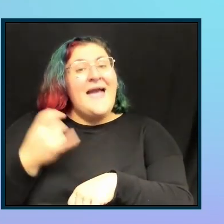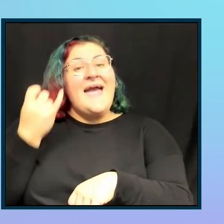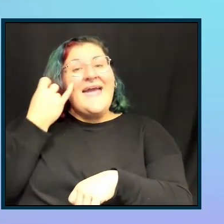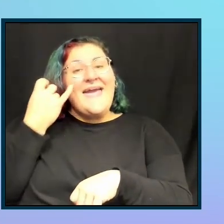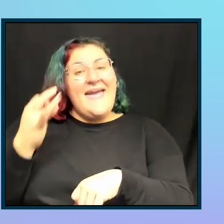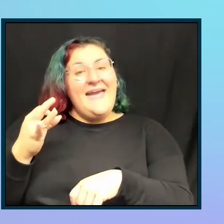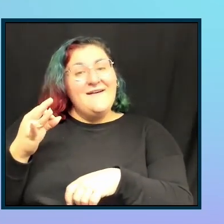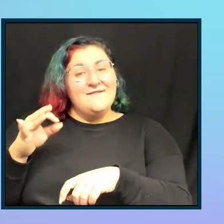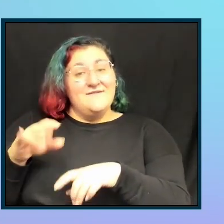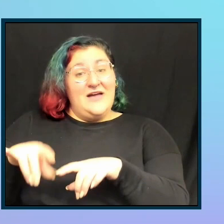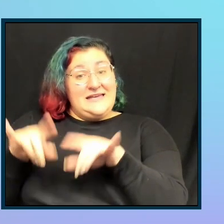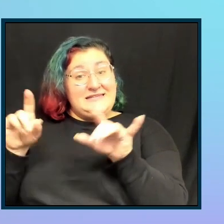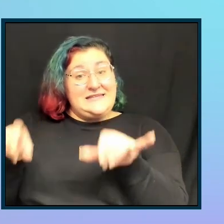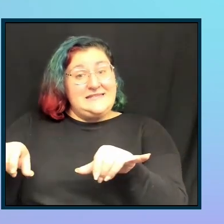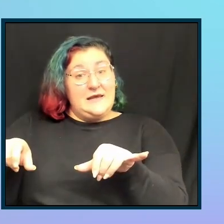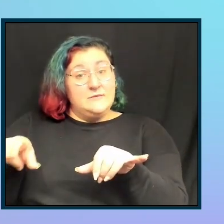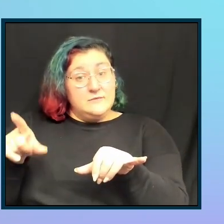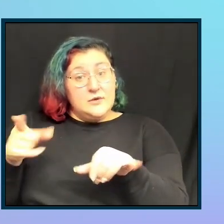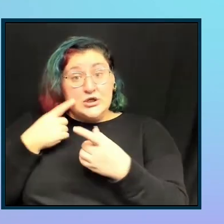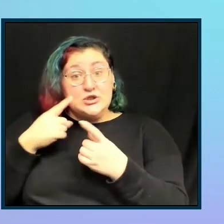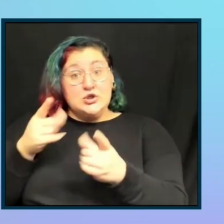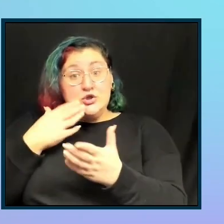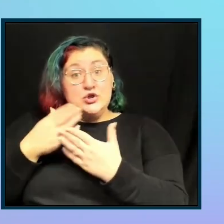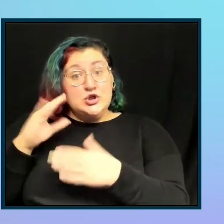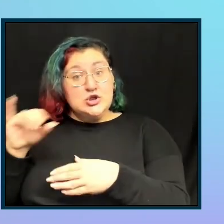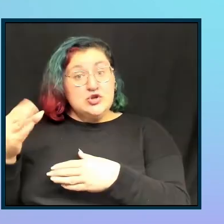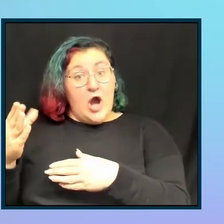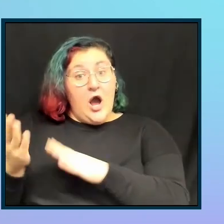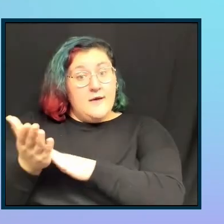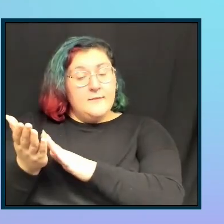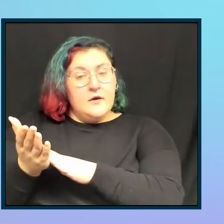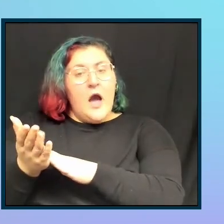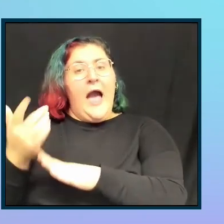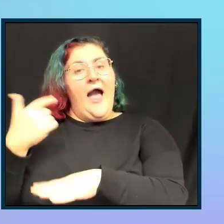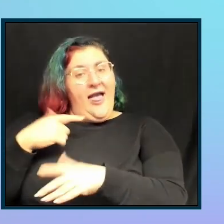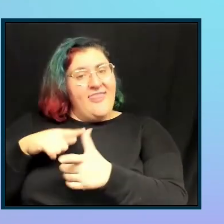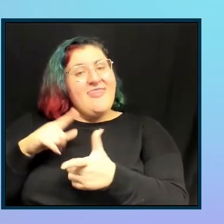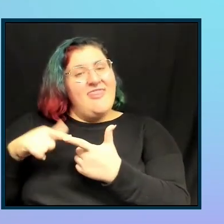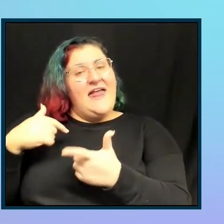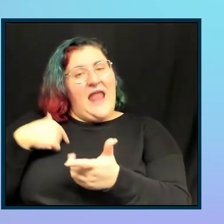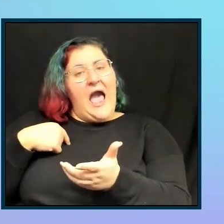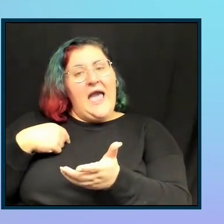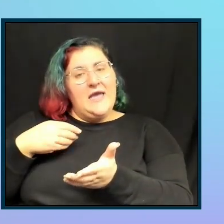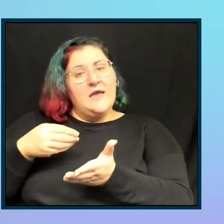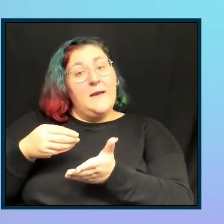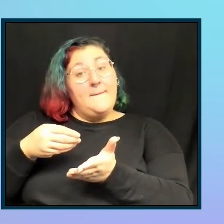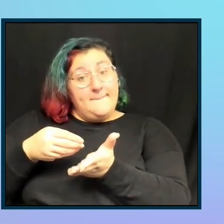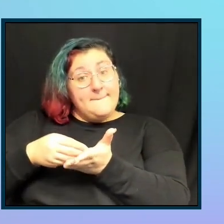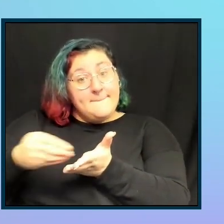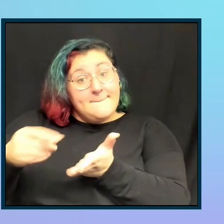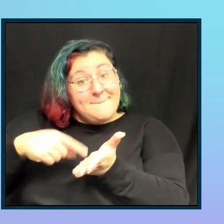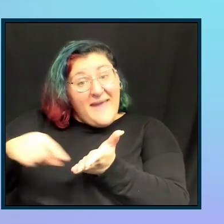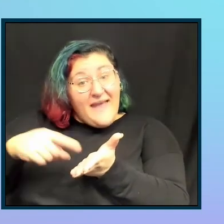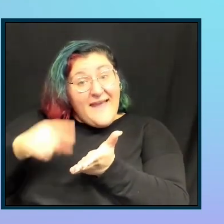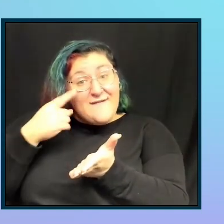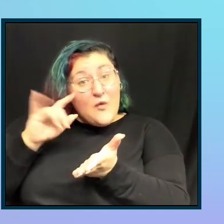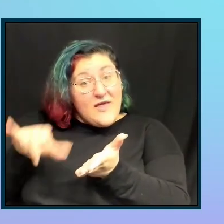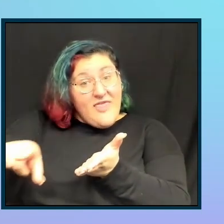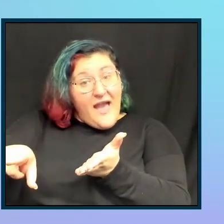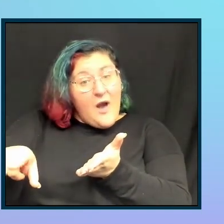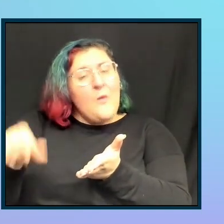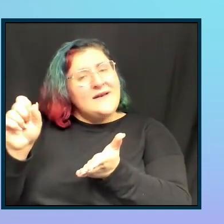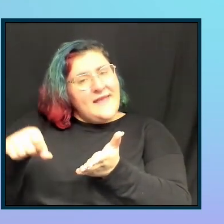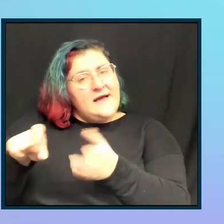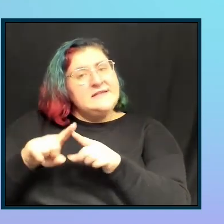things to me, to make sure that I am devoting not only my money, but my time and my